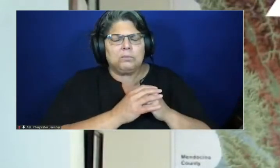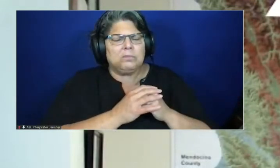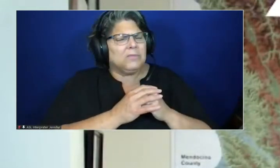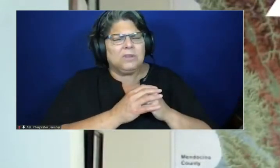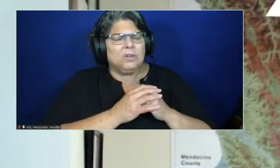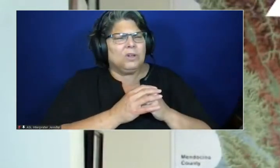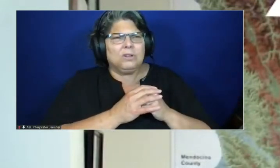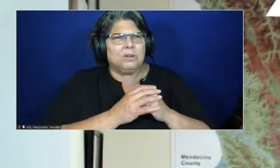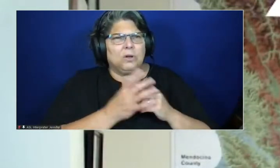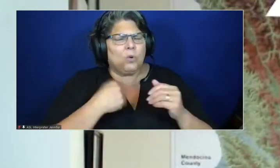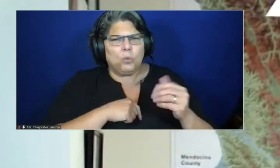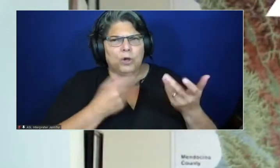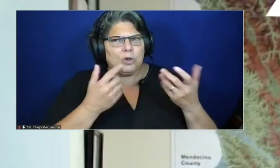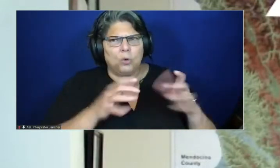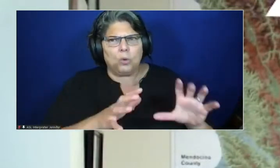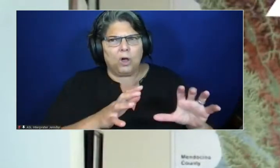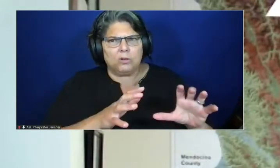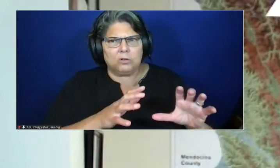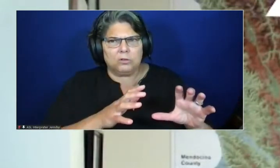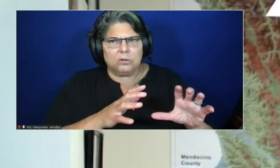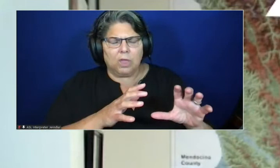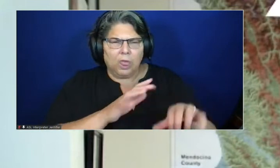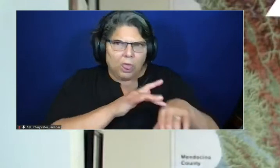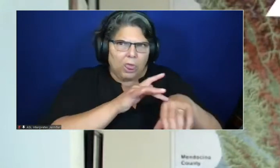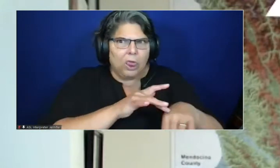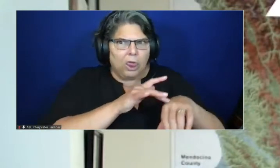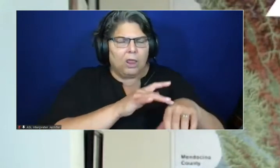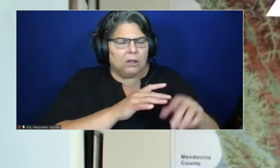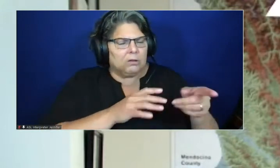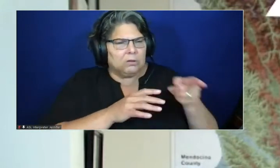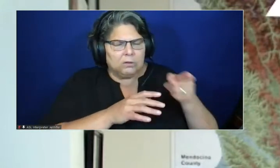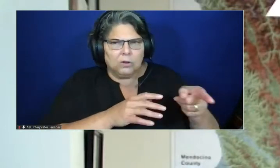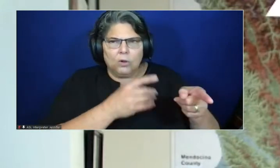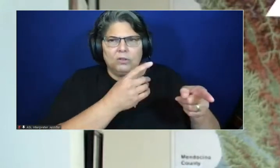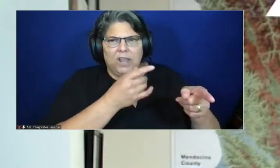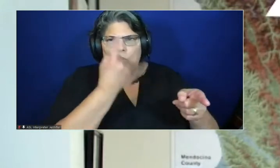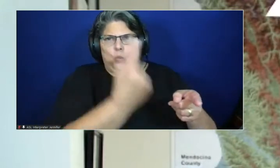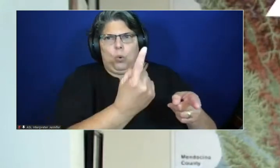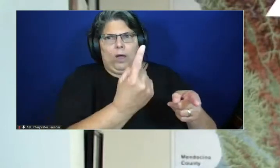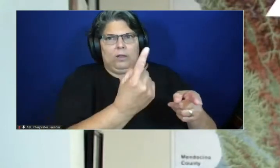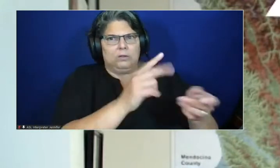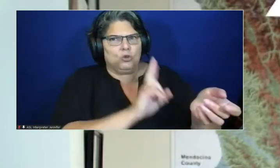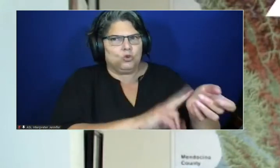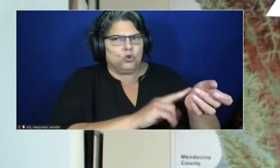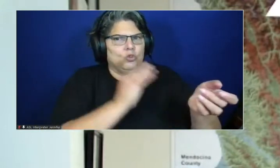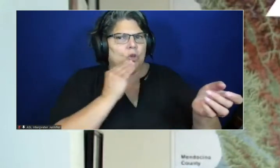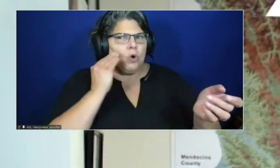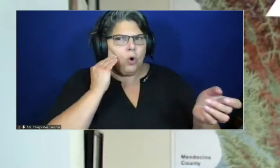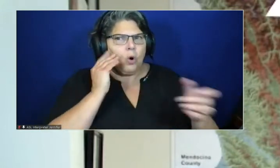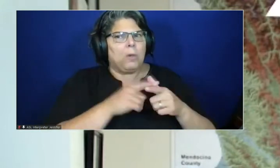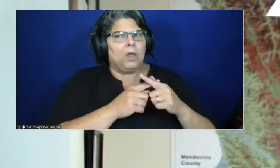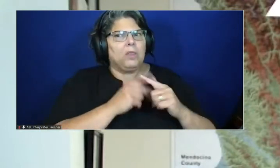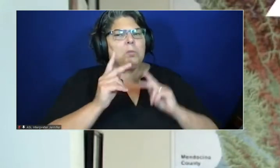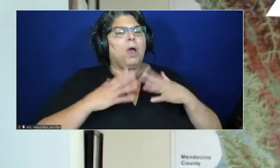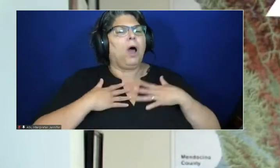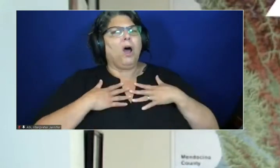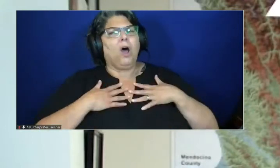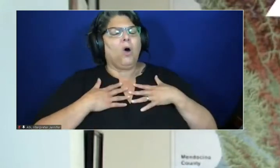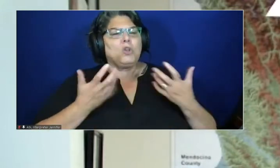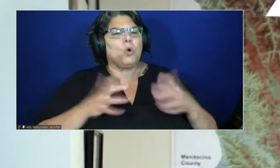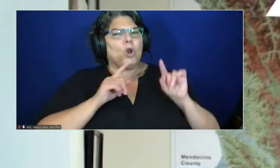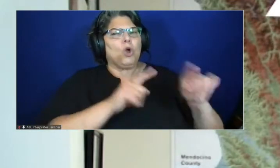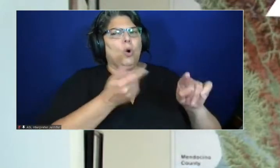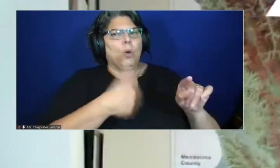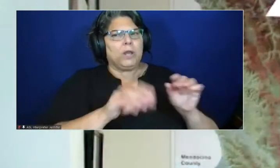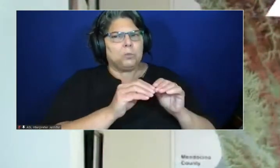to dwell a lot on the individual nursing homes so that it causes people to be afraid to go there.